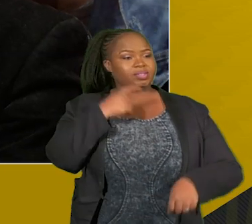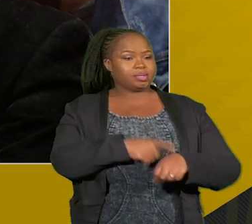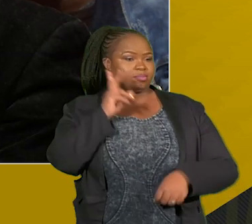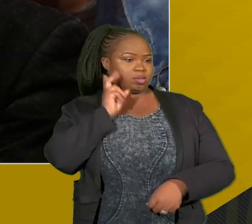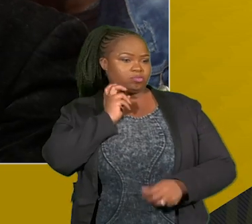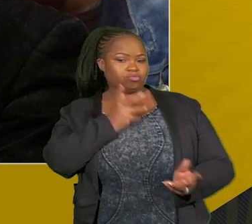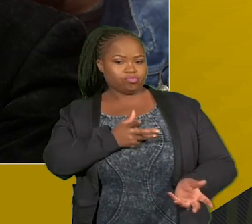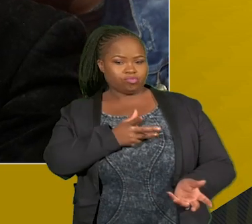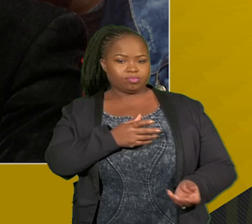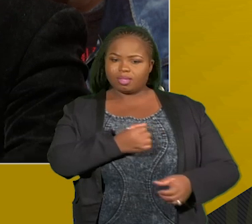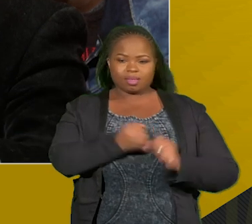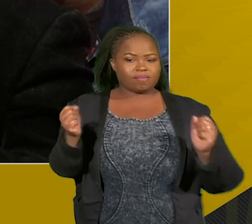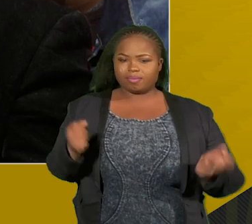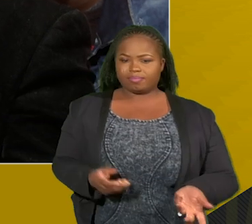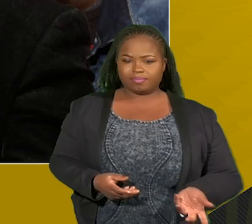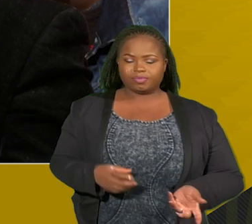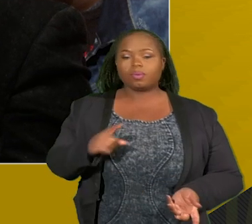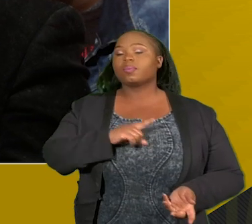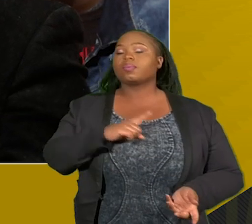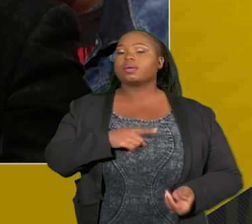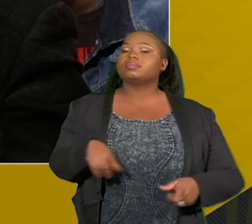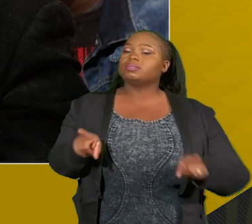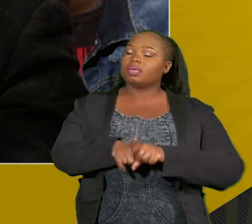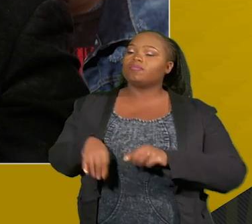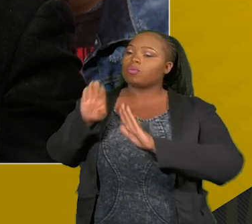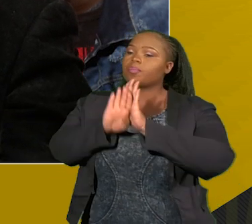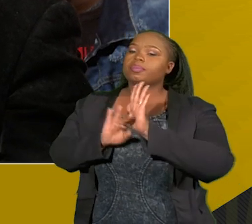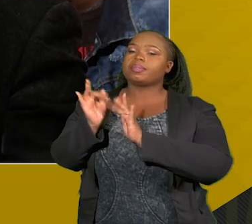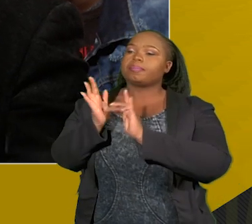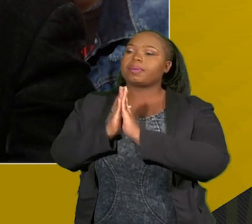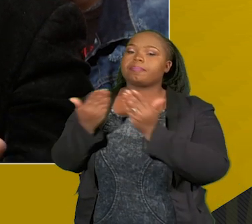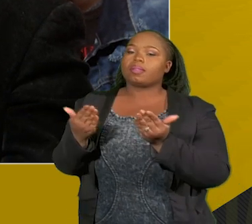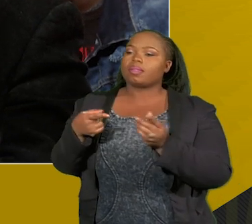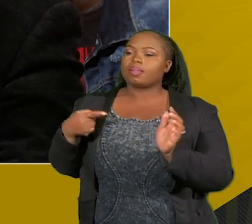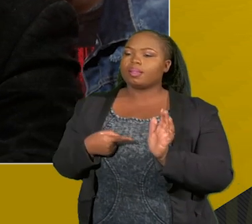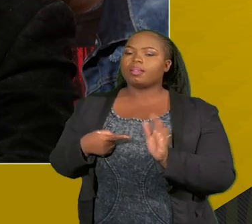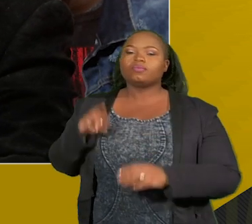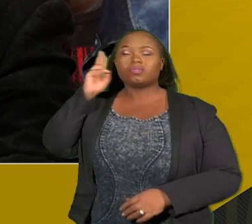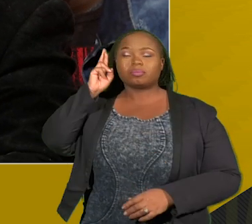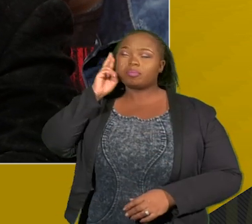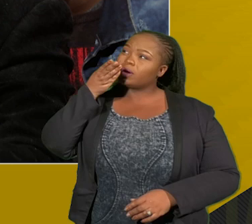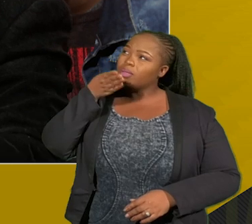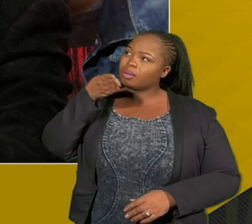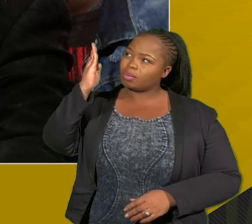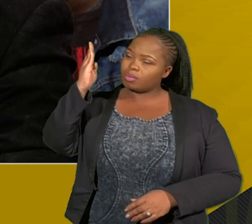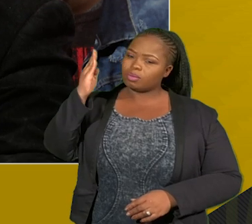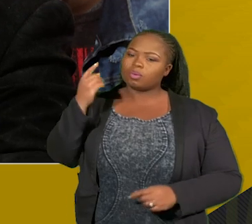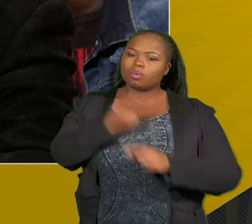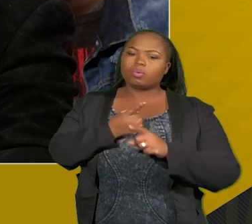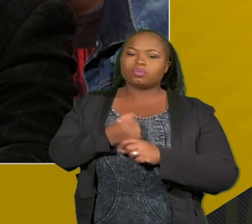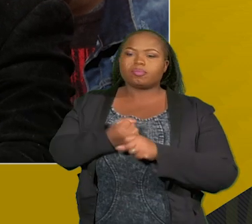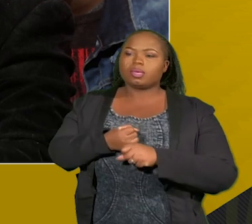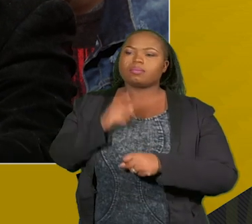bolela nete because even go tswa Bibleng. Re le go bola modimo tlhodile monna le